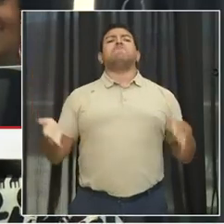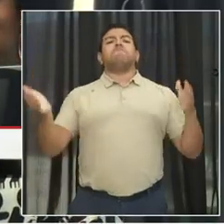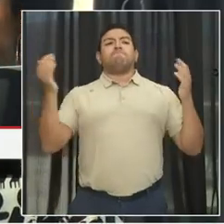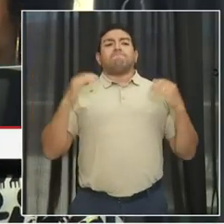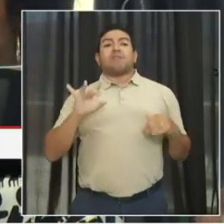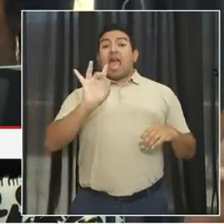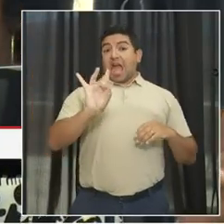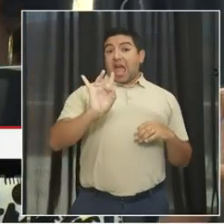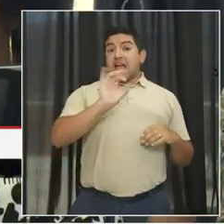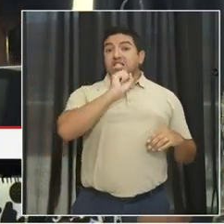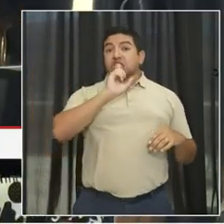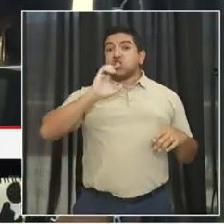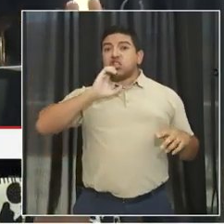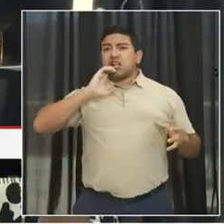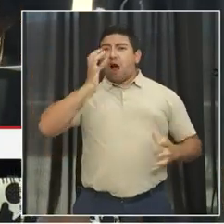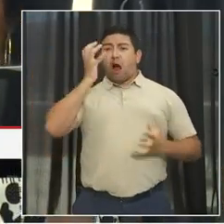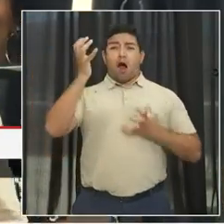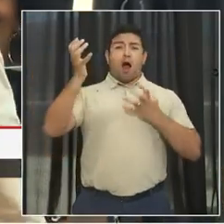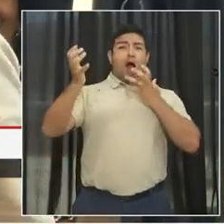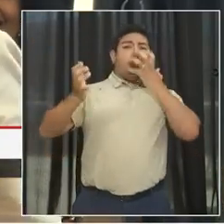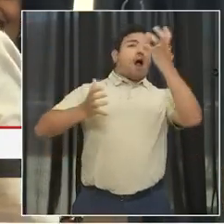Ward 8 seniors?